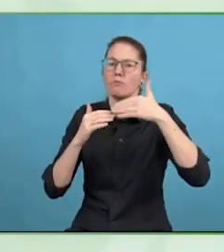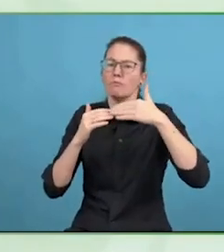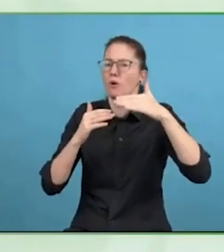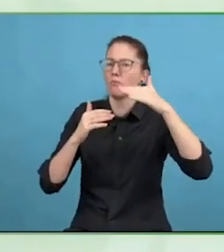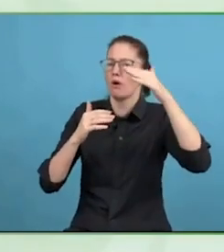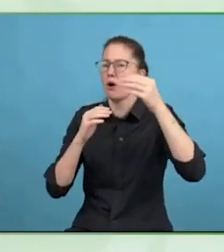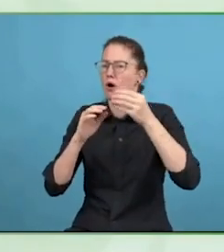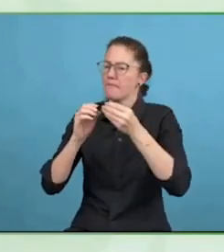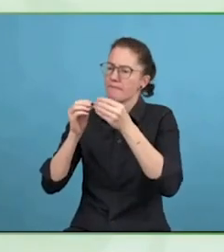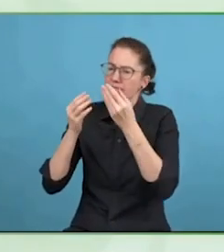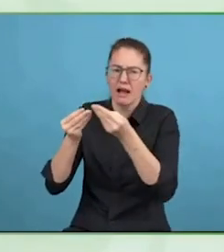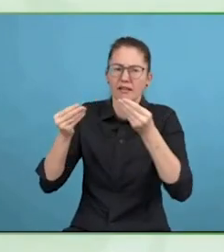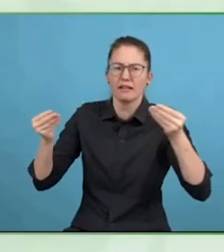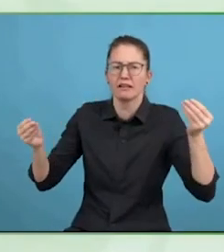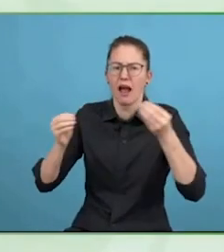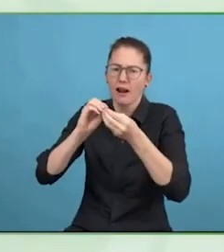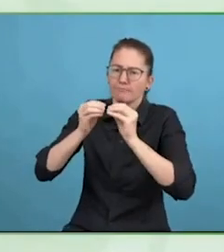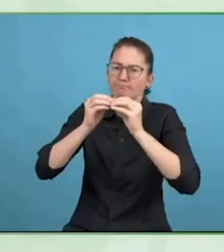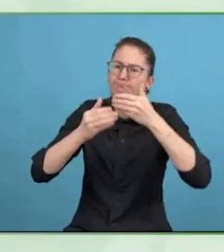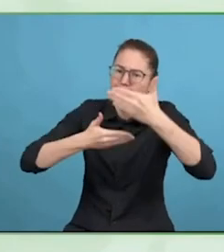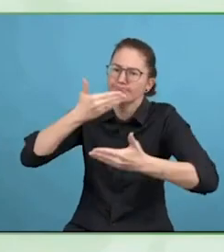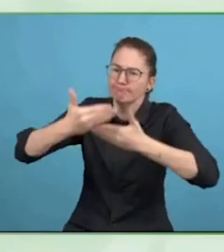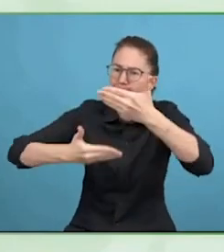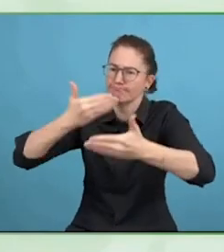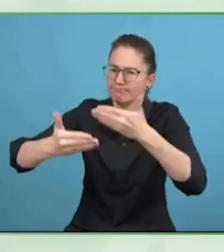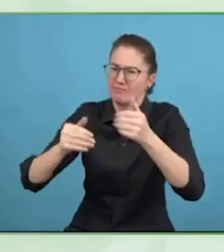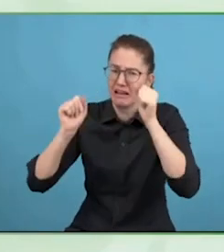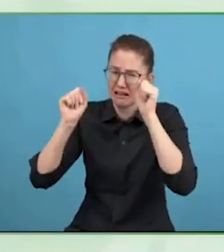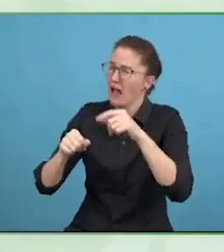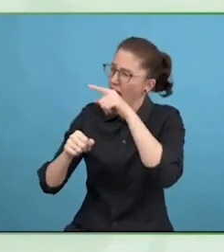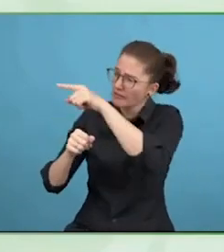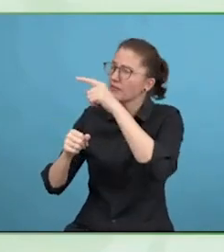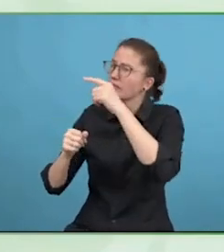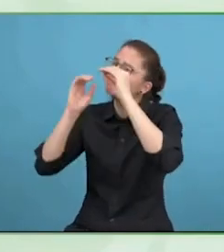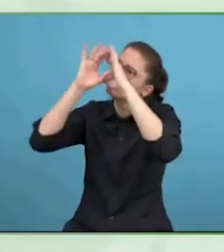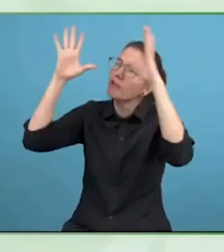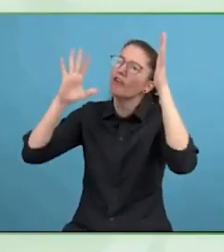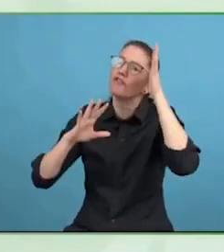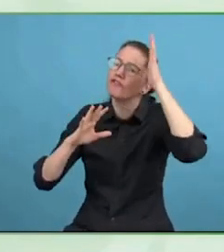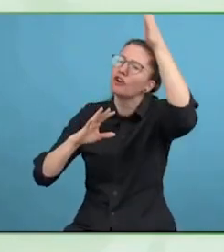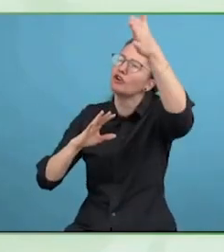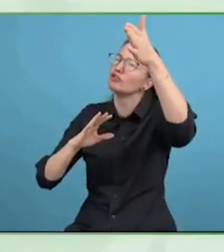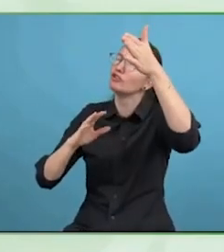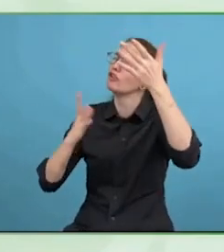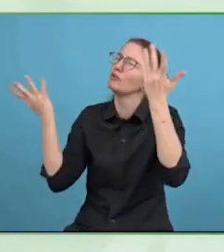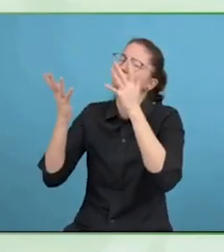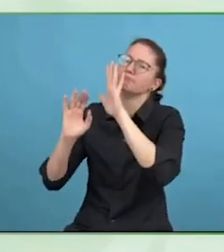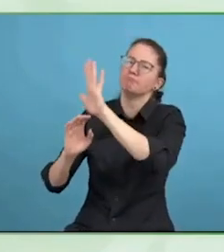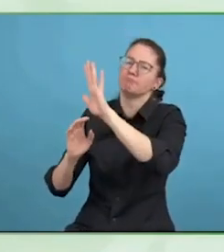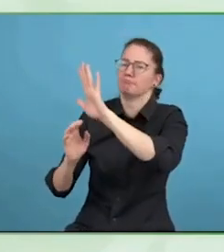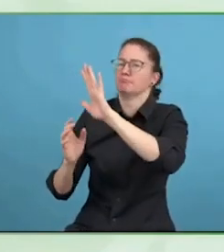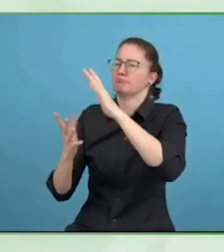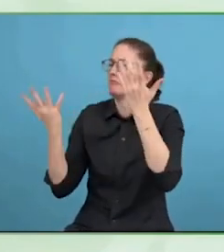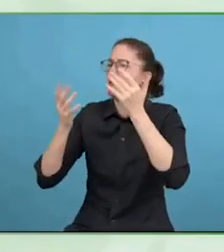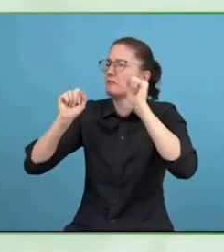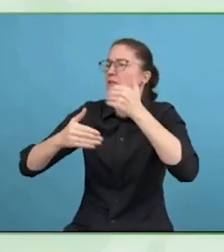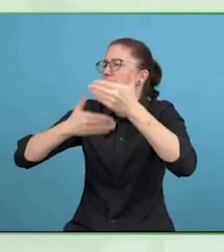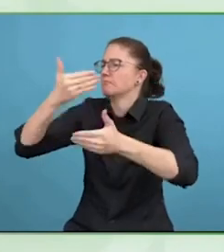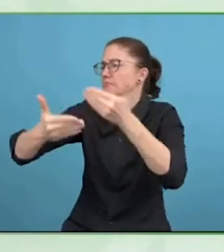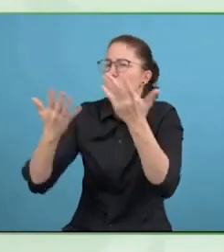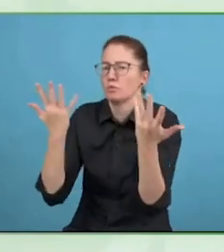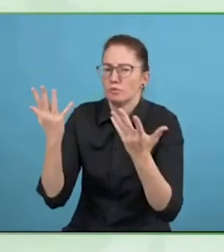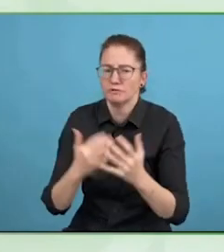mentioned. Yes. So French is definitely on our list. Okay. But it will very much depend on the feedback of